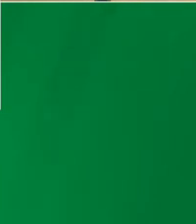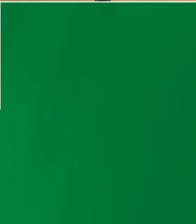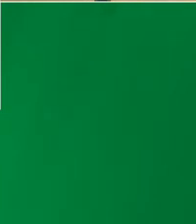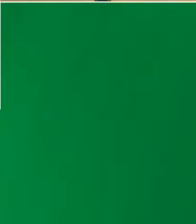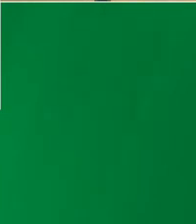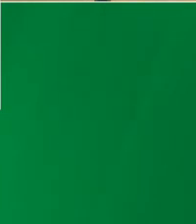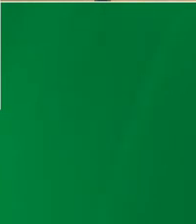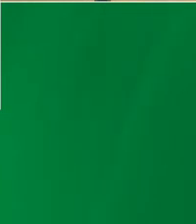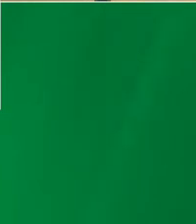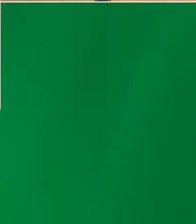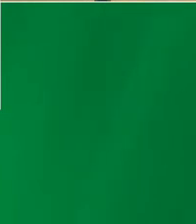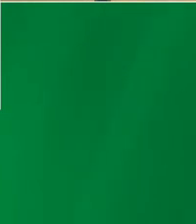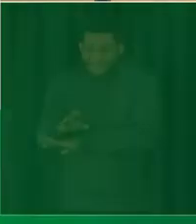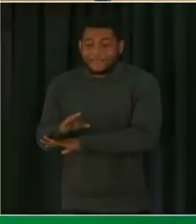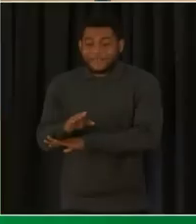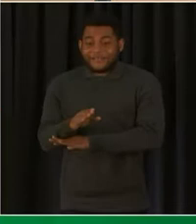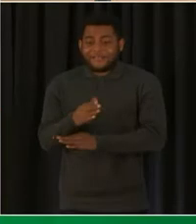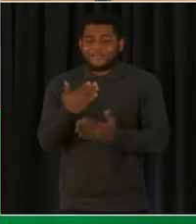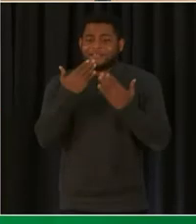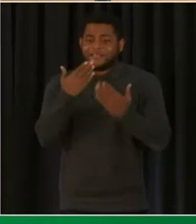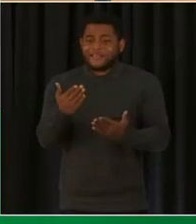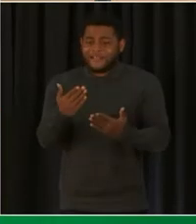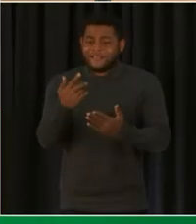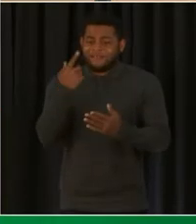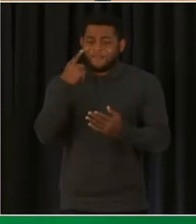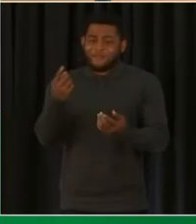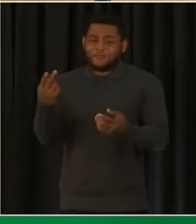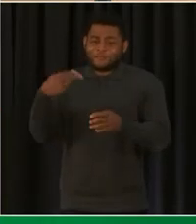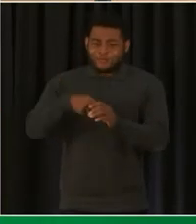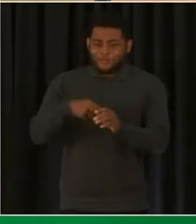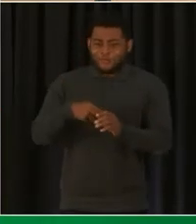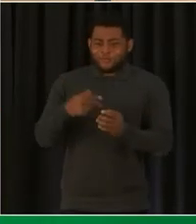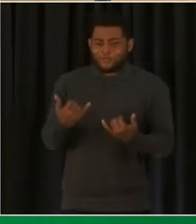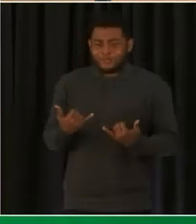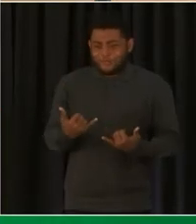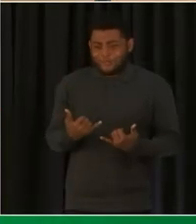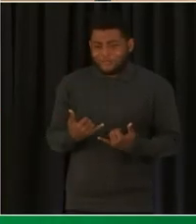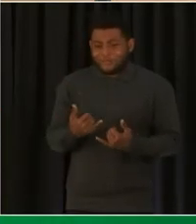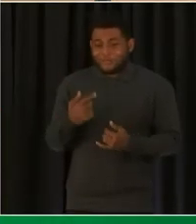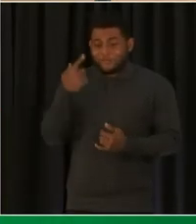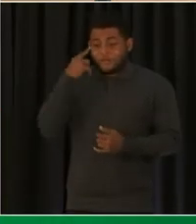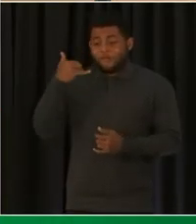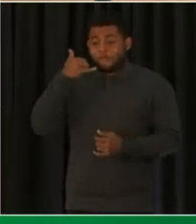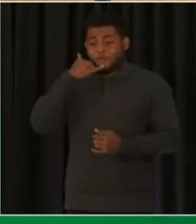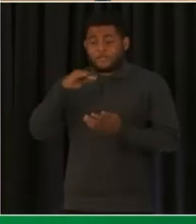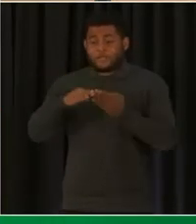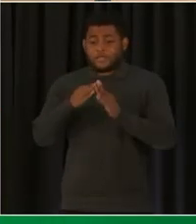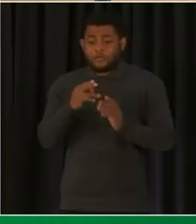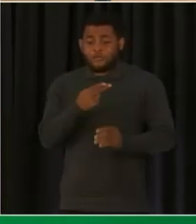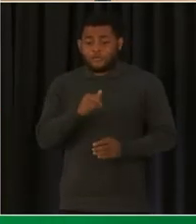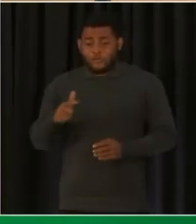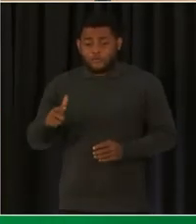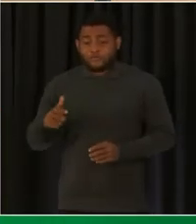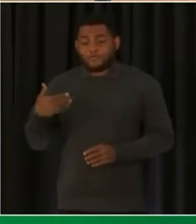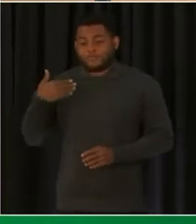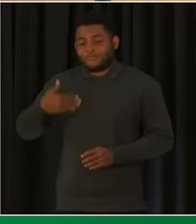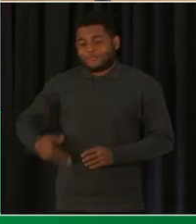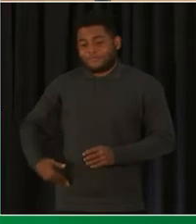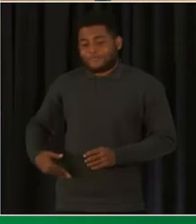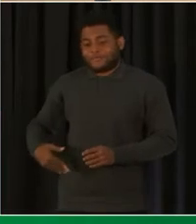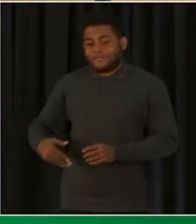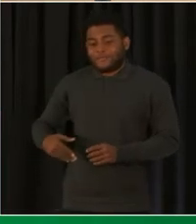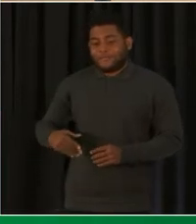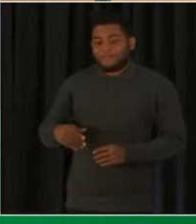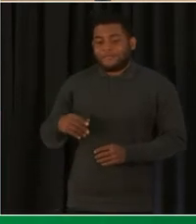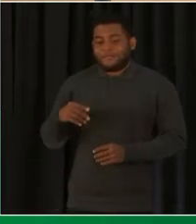And good evening. Thank you so much for joining us for today's Community Telephone Town Hall. My name is Zoelle Stackhouse, and I'm the Special Assistant to the Deputy